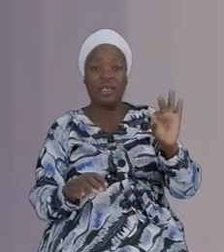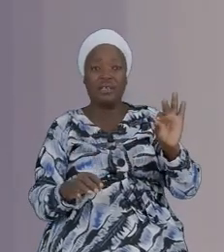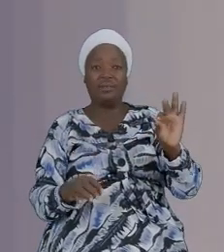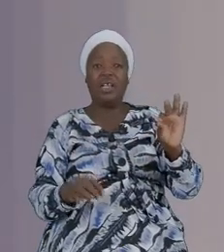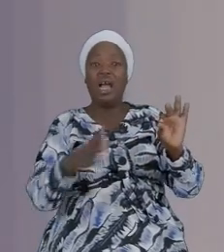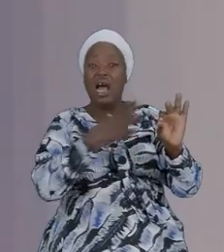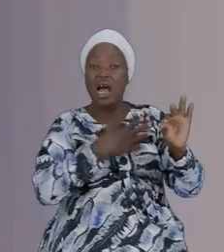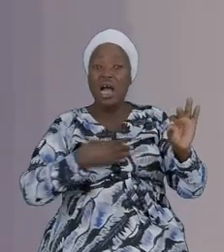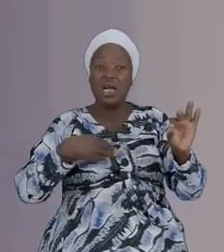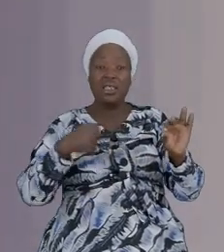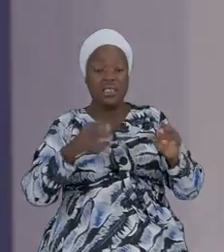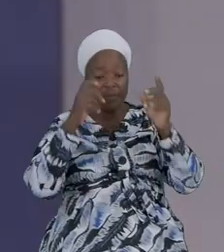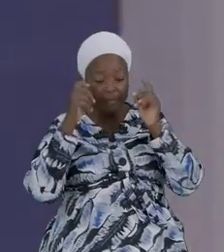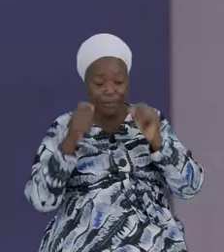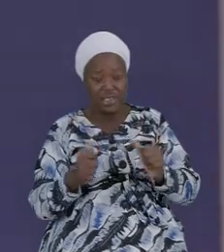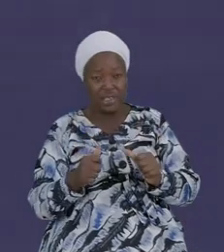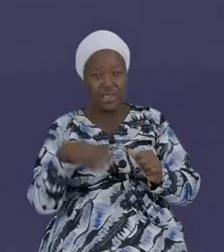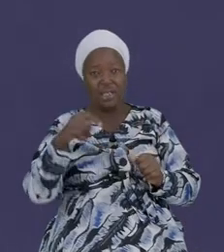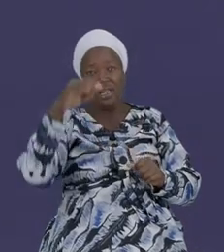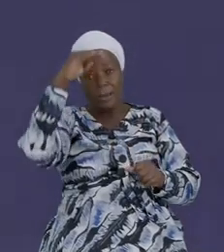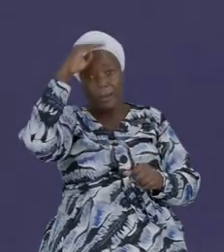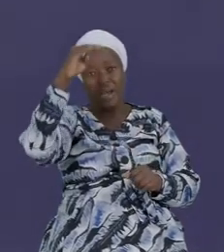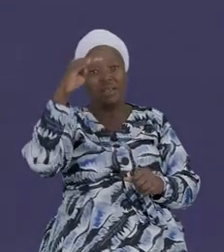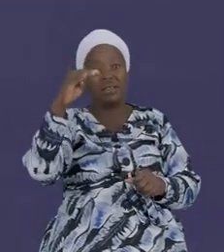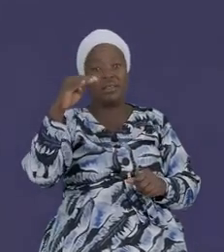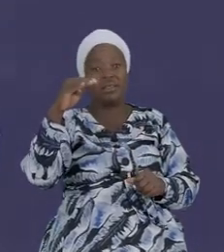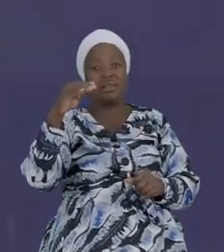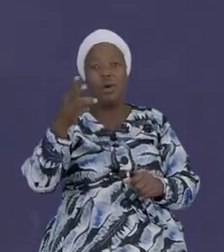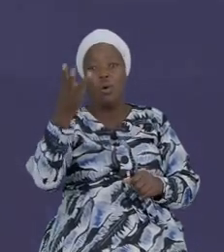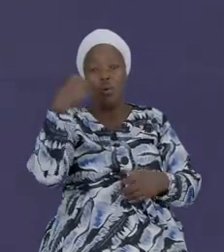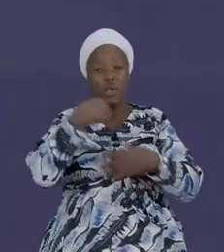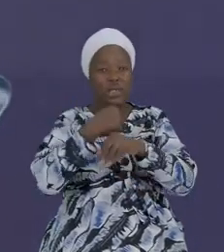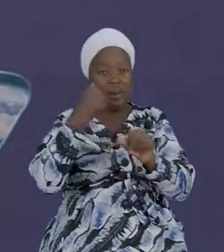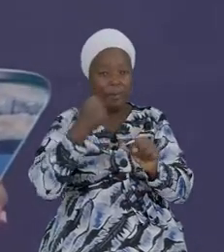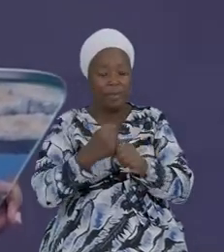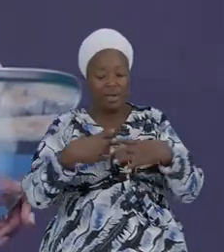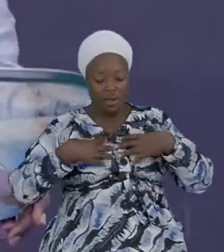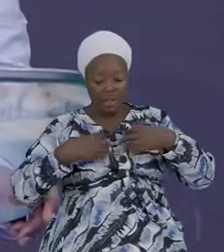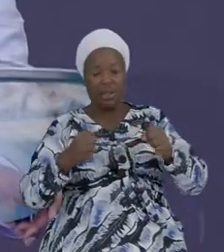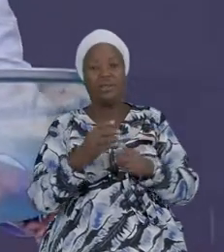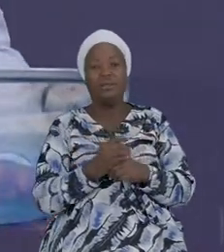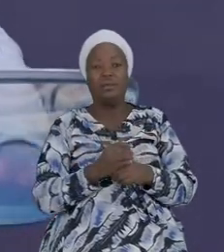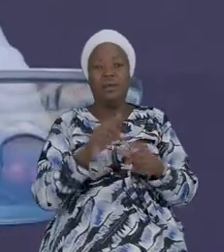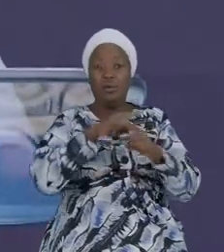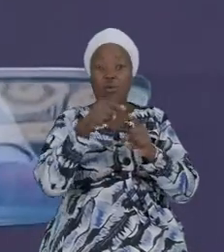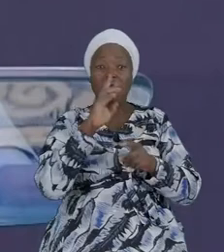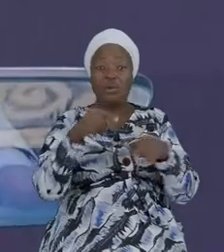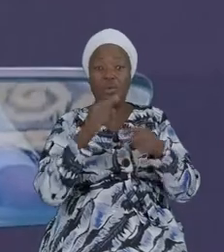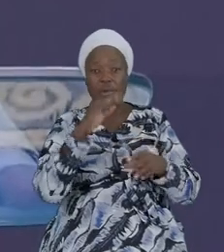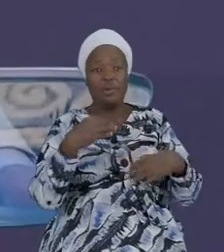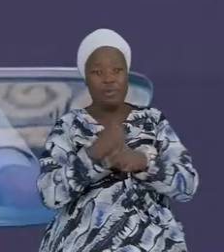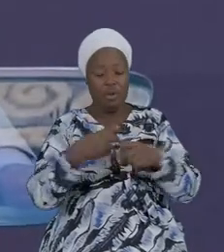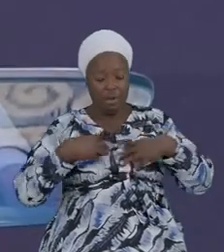9, and immediately the man was made whole. When are you going to be made whole?